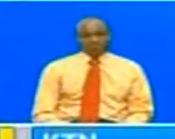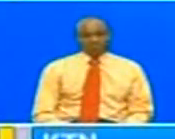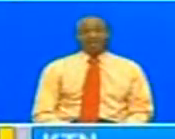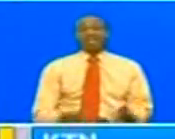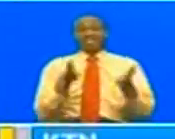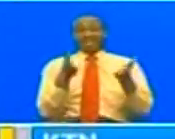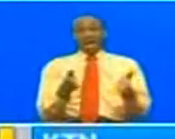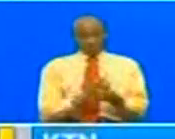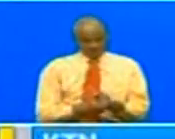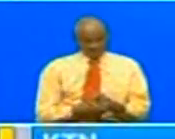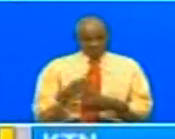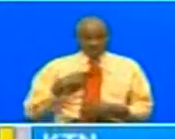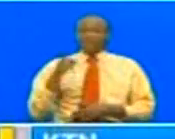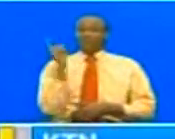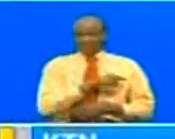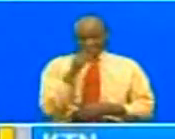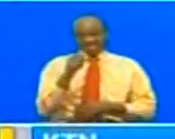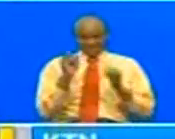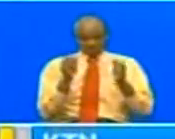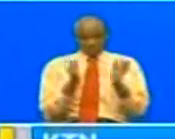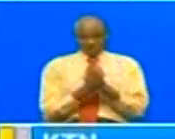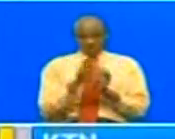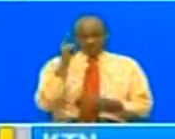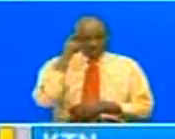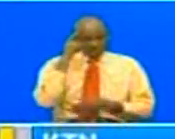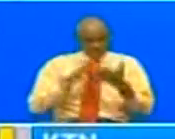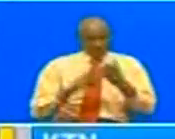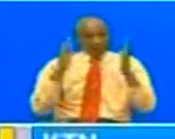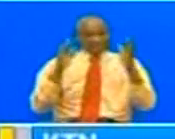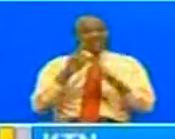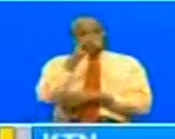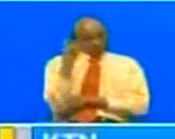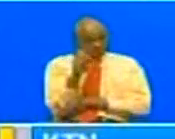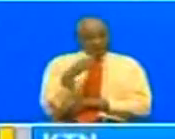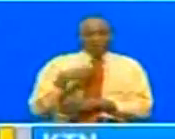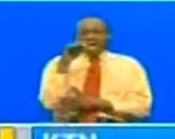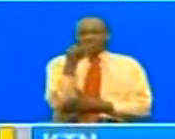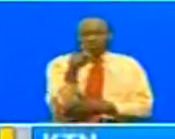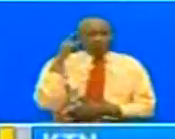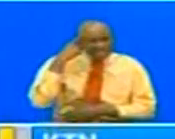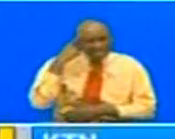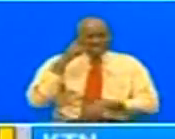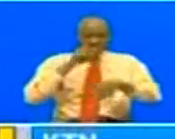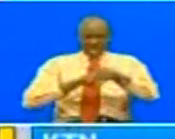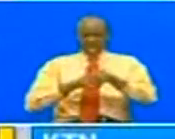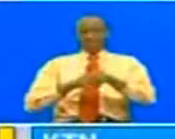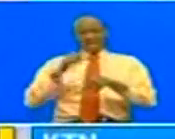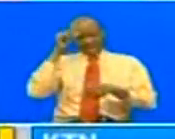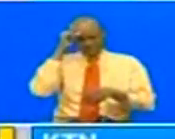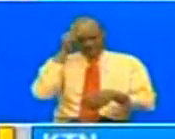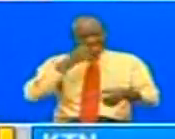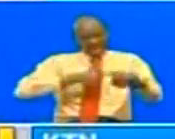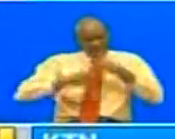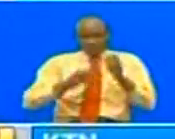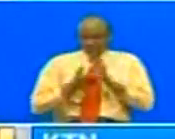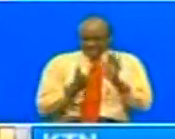Right, well, let's wrap up this bulletin with a reminder of our big queue. This evening we asked you whether you thought the government's response on the Turkana